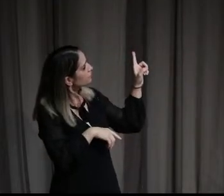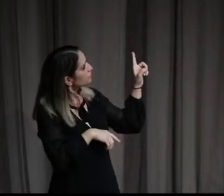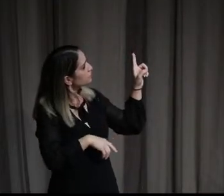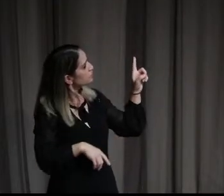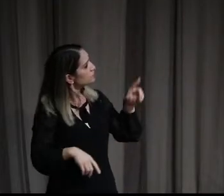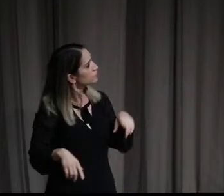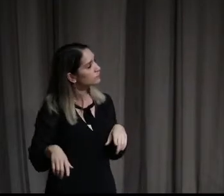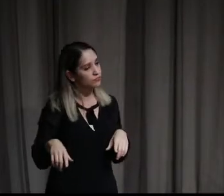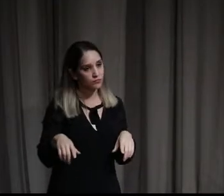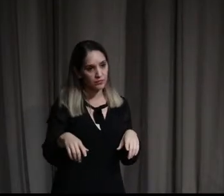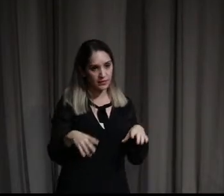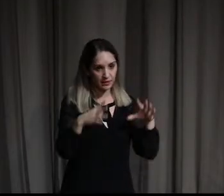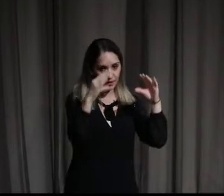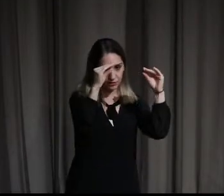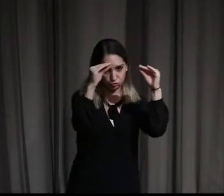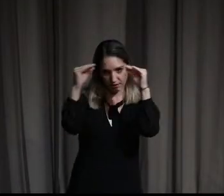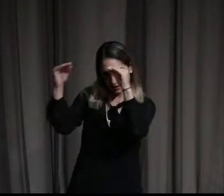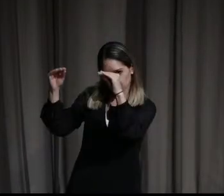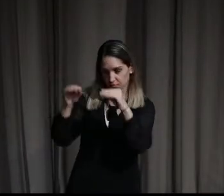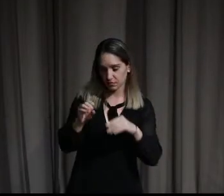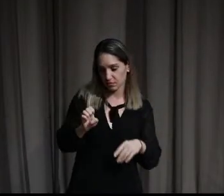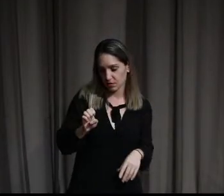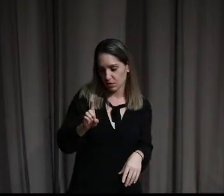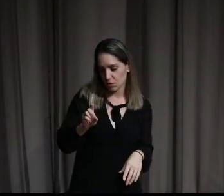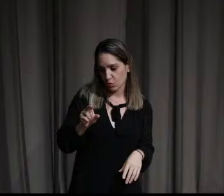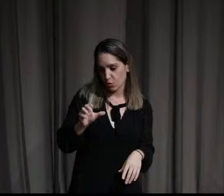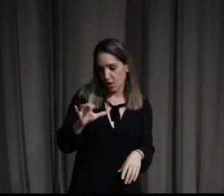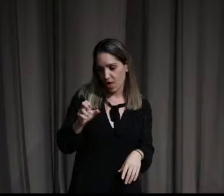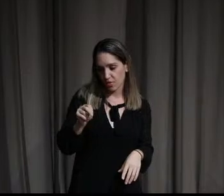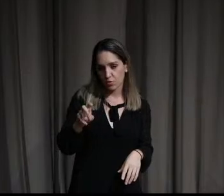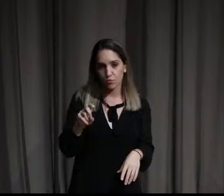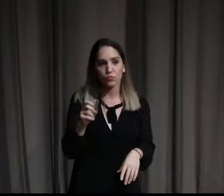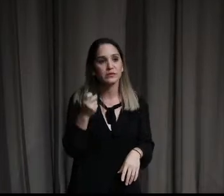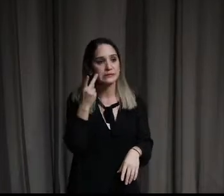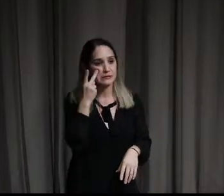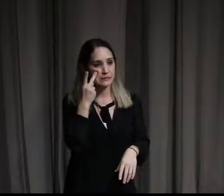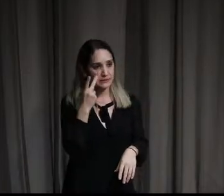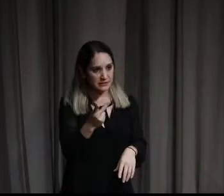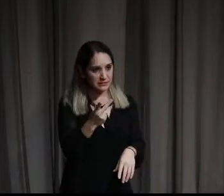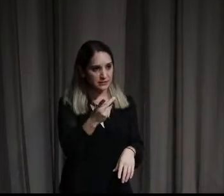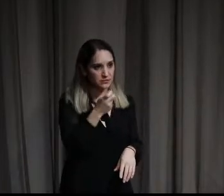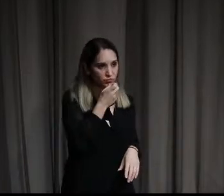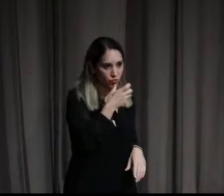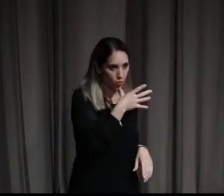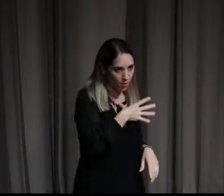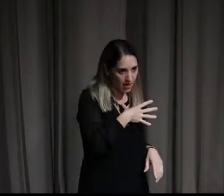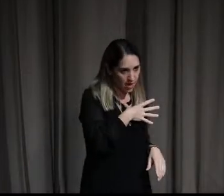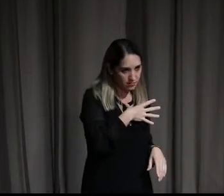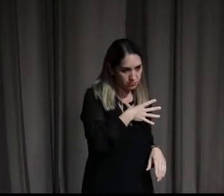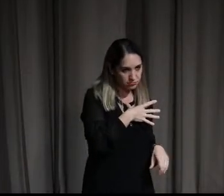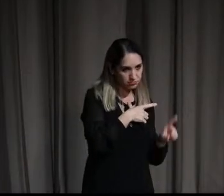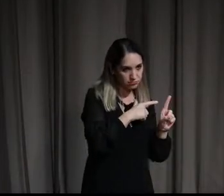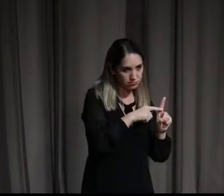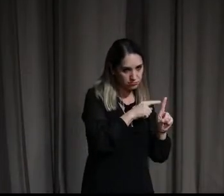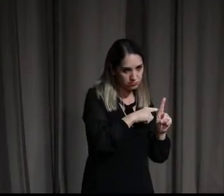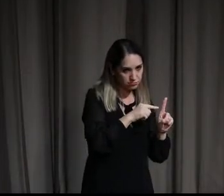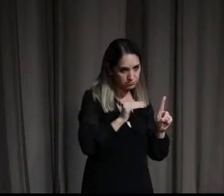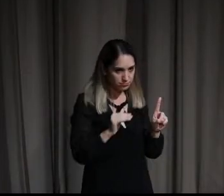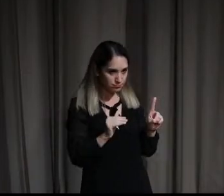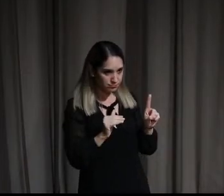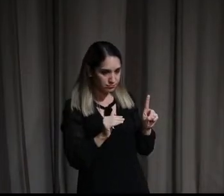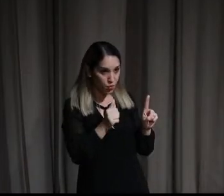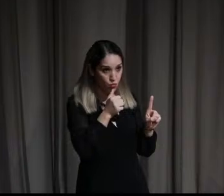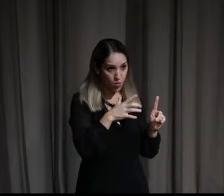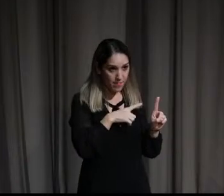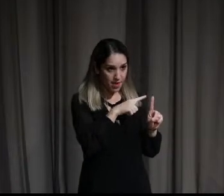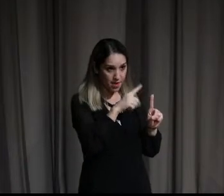educating, you see a mother and a child, and she is educating that child. So the mother, the